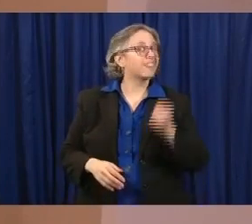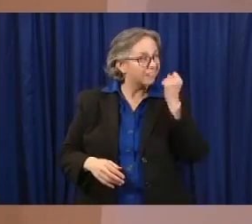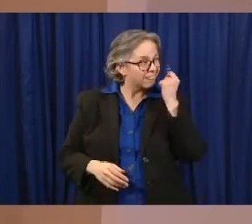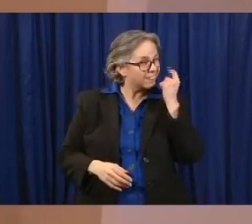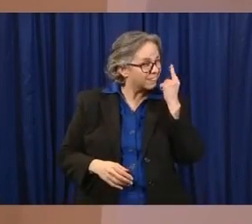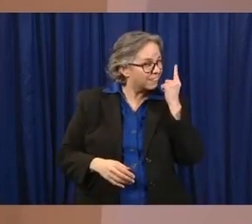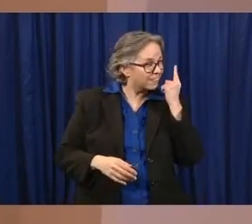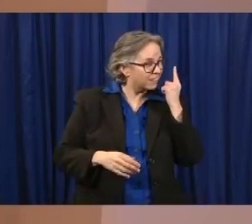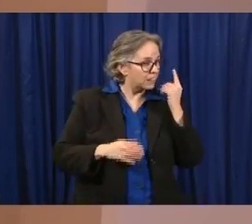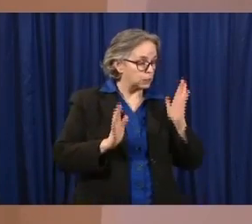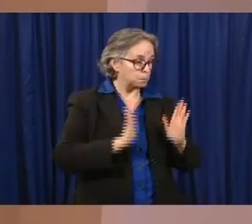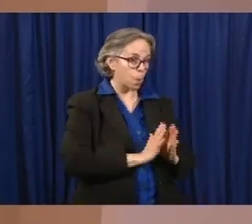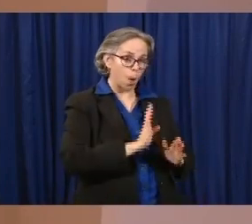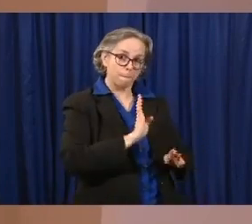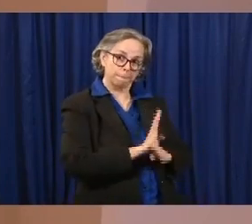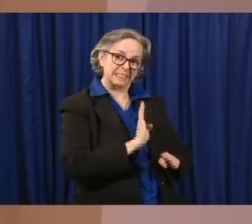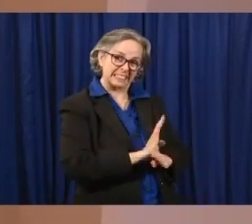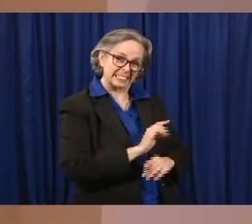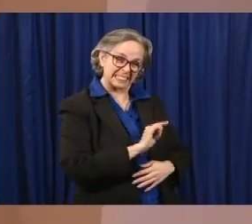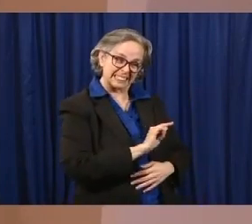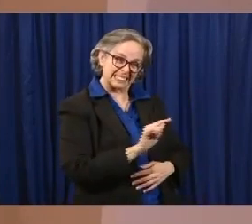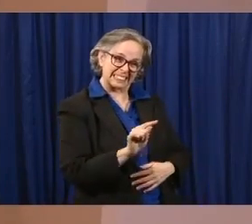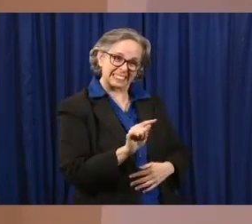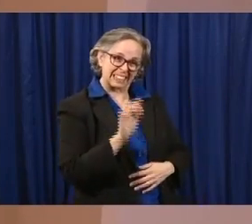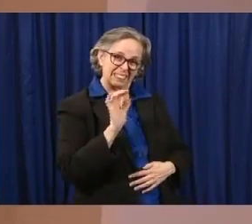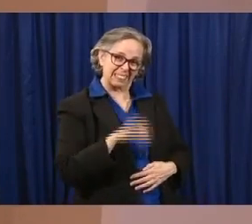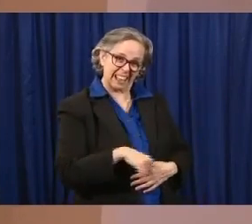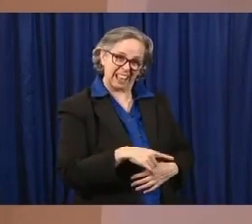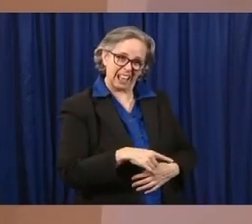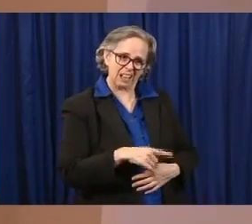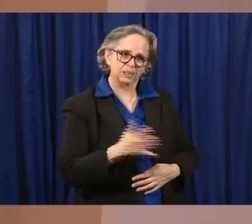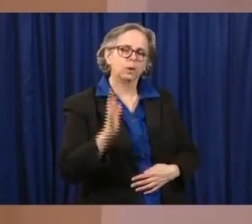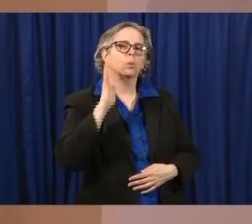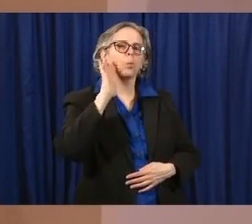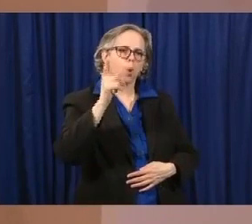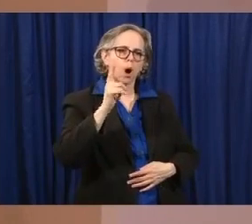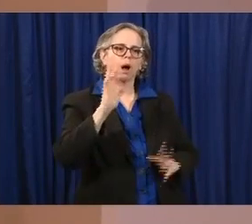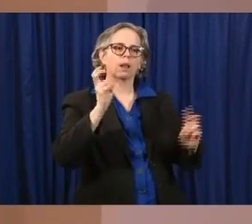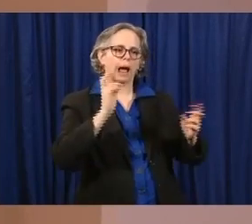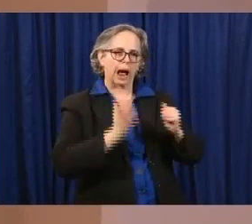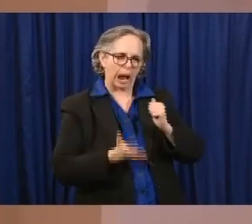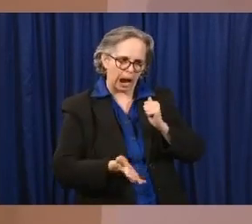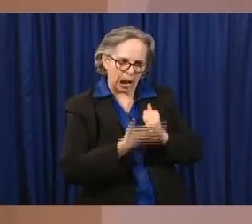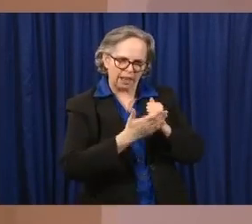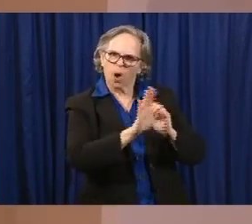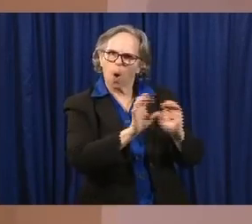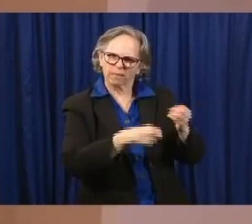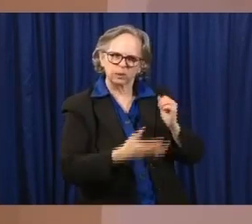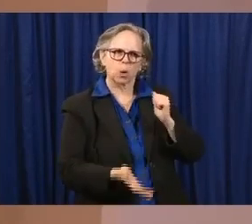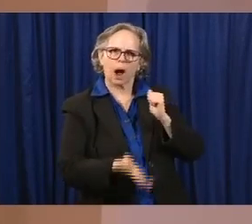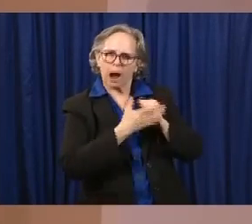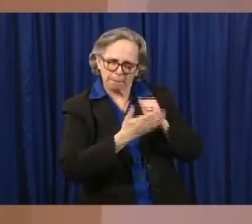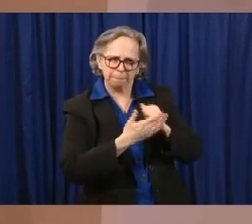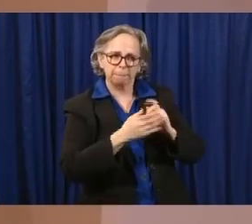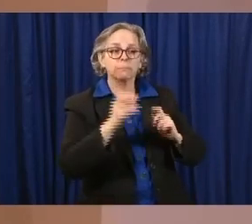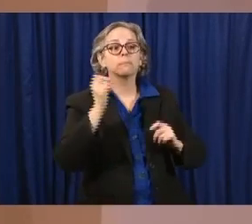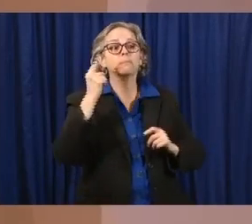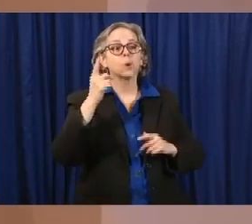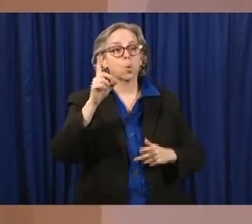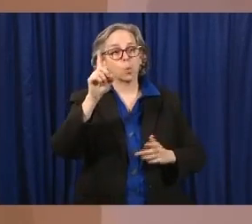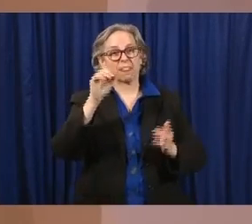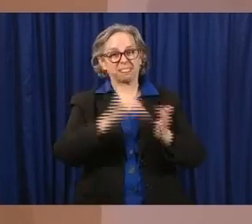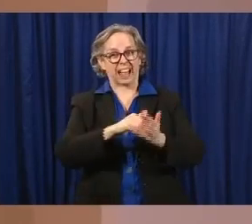Assistance, Small Business Relief Assistance Office has helped 1,300 businesses so